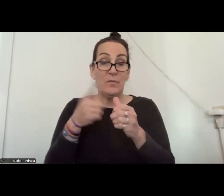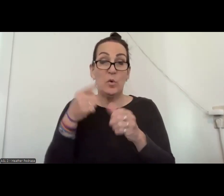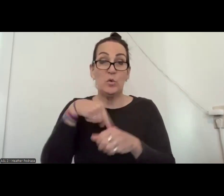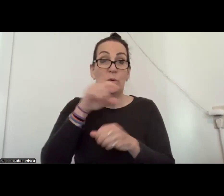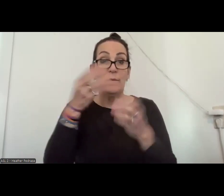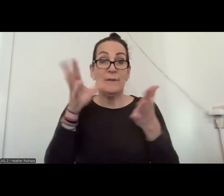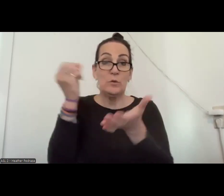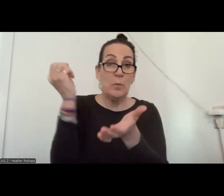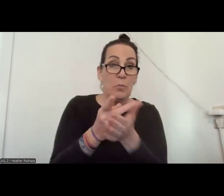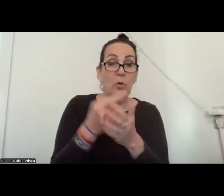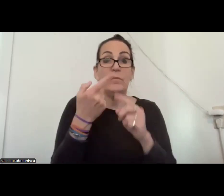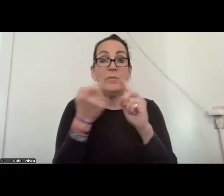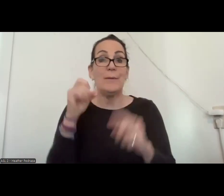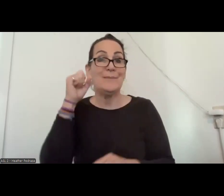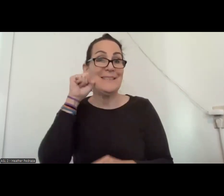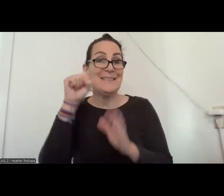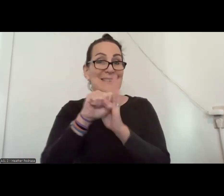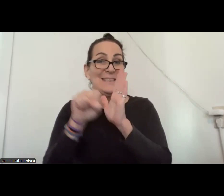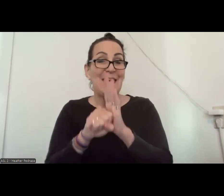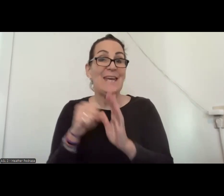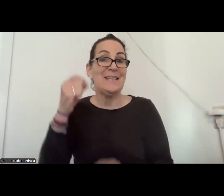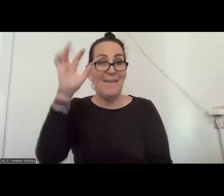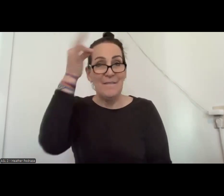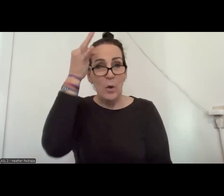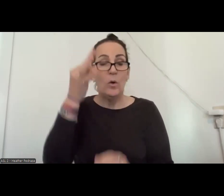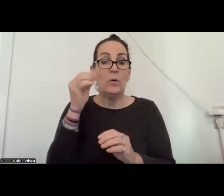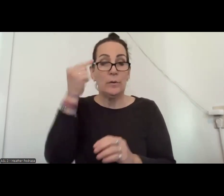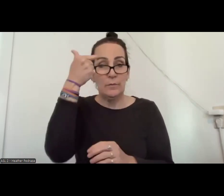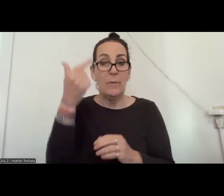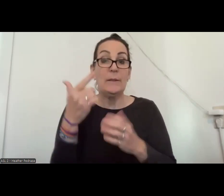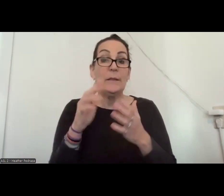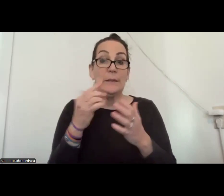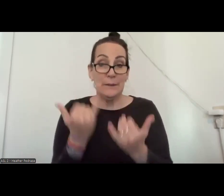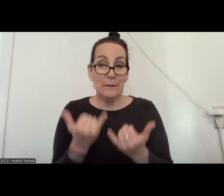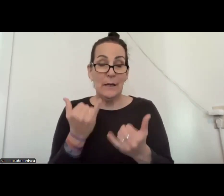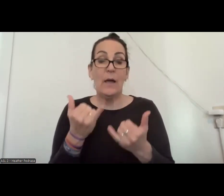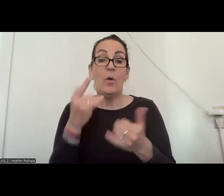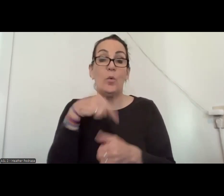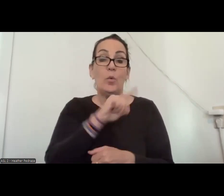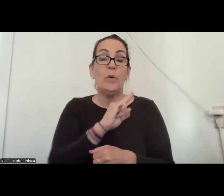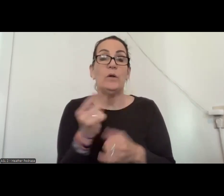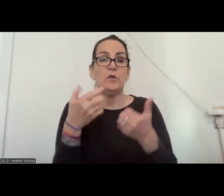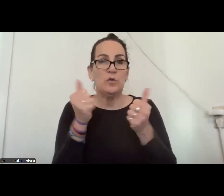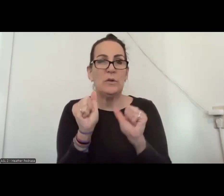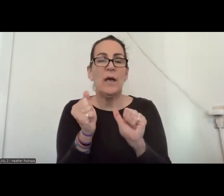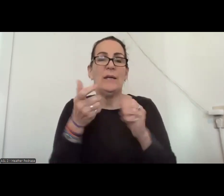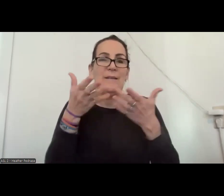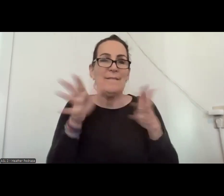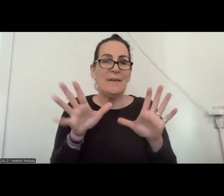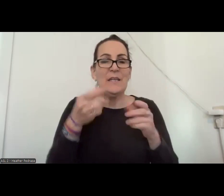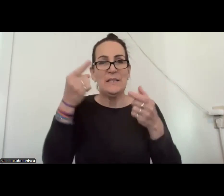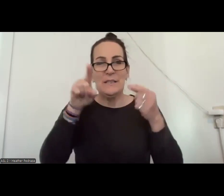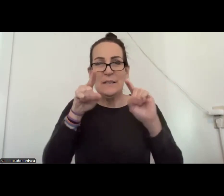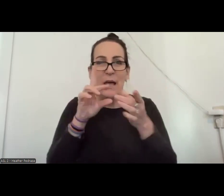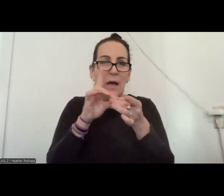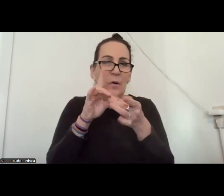Transformation Grant, and we're finalizing language on that grant now, and so you'll be hearing and learning